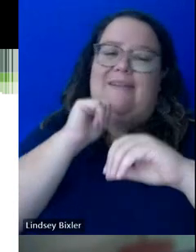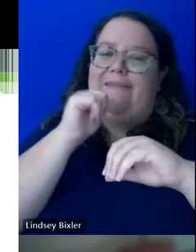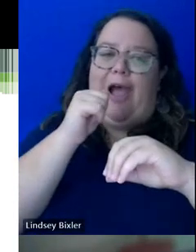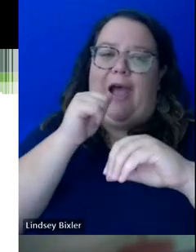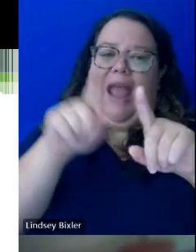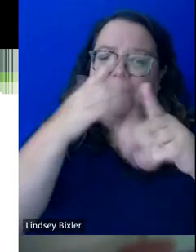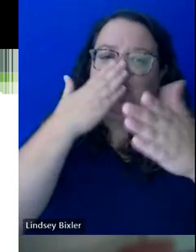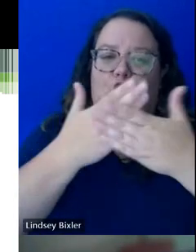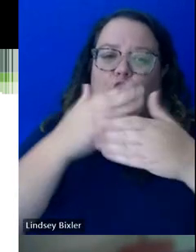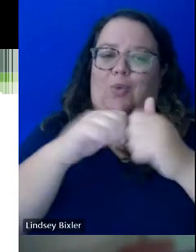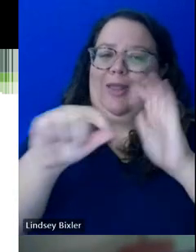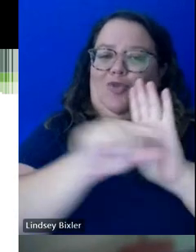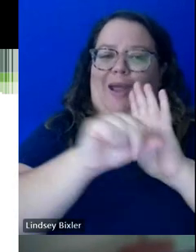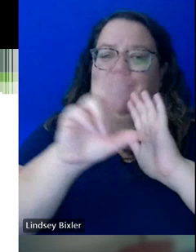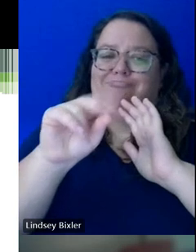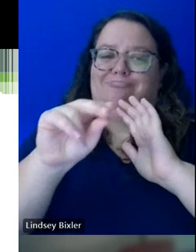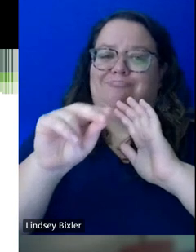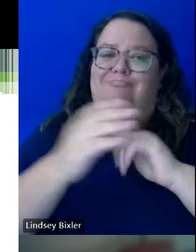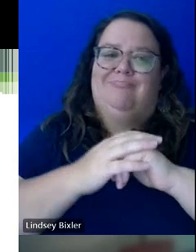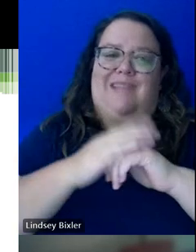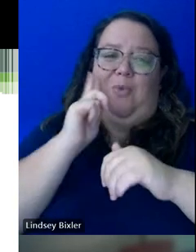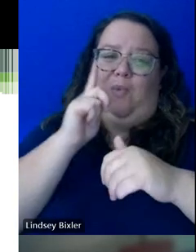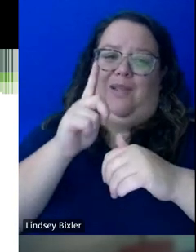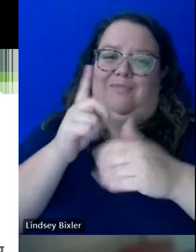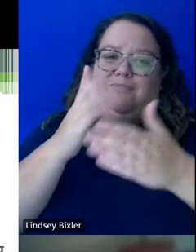of your grade or just how much you learn in that class in the long run.